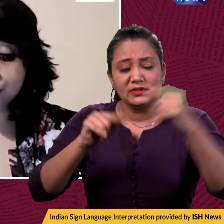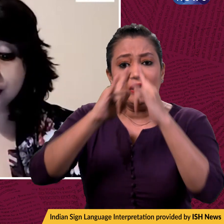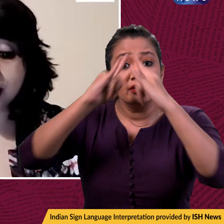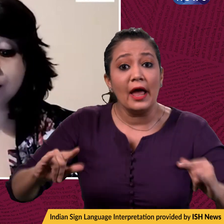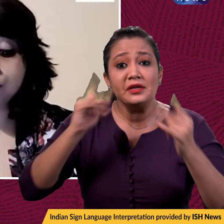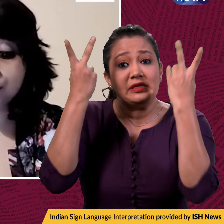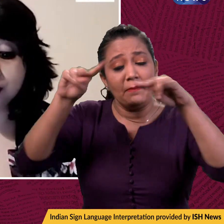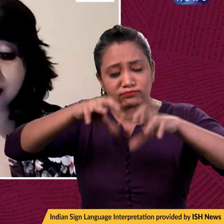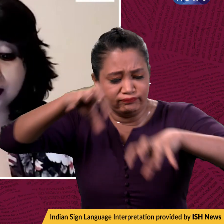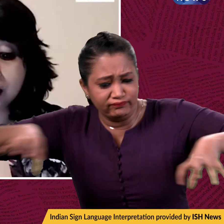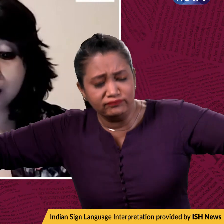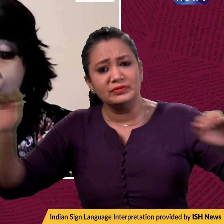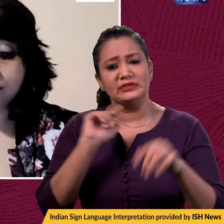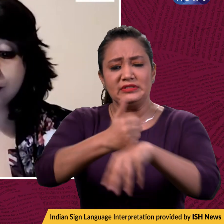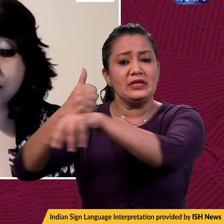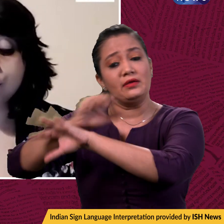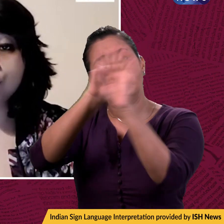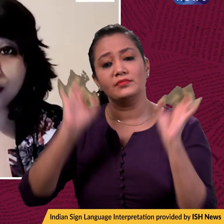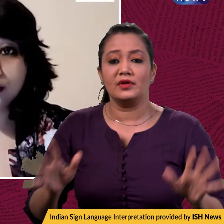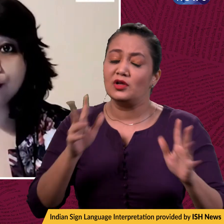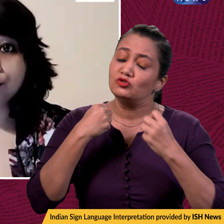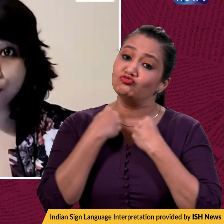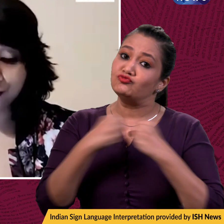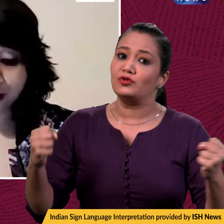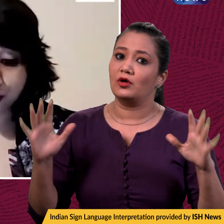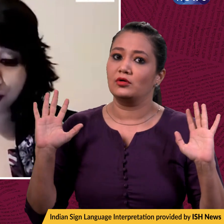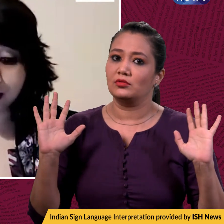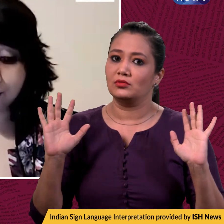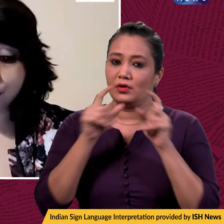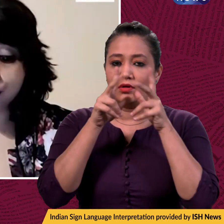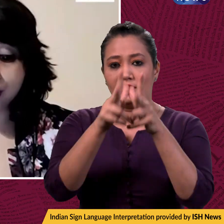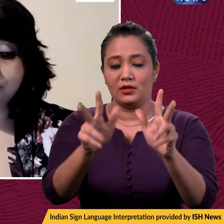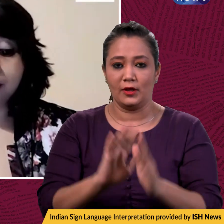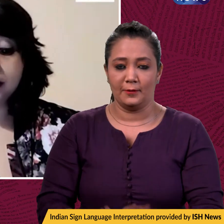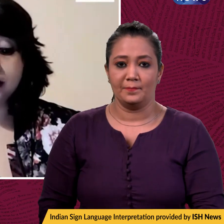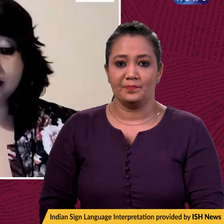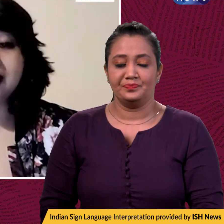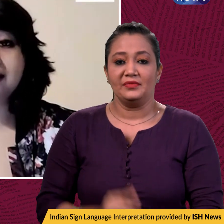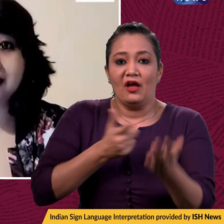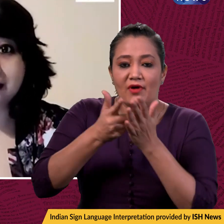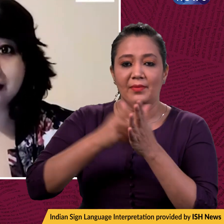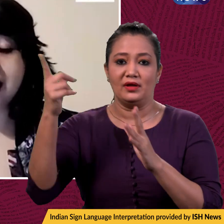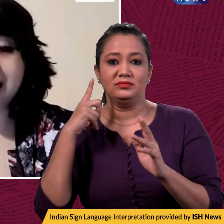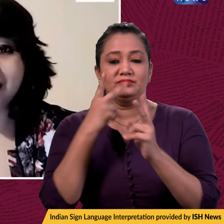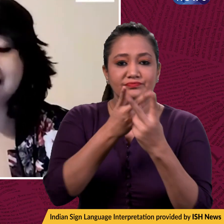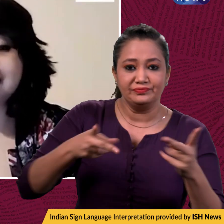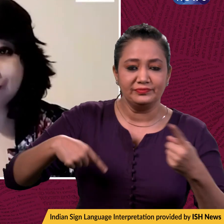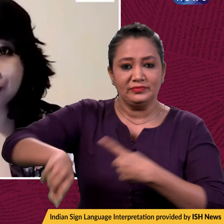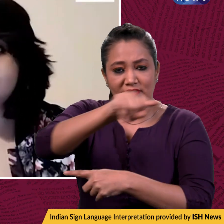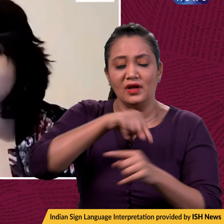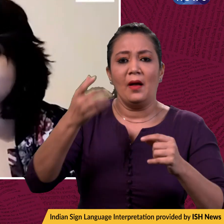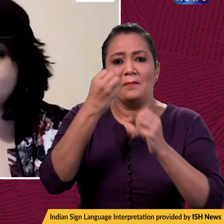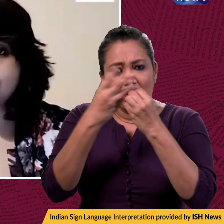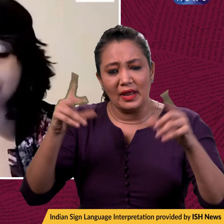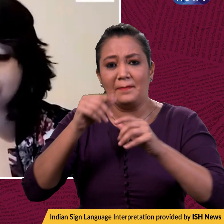the movement site with solid fortifications, end quote. Now, farmer leaders and the centre have had